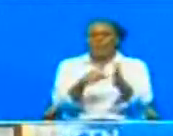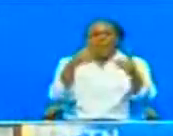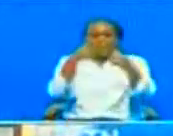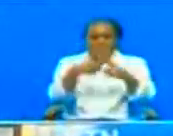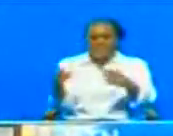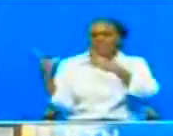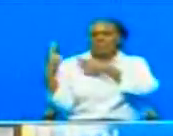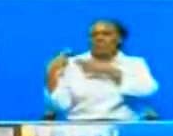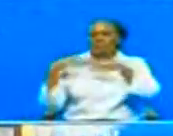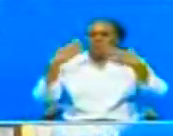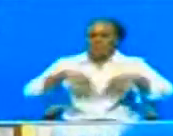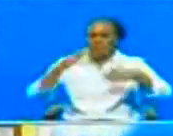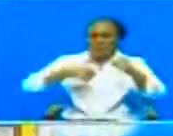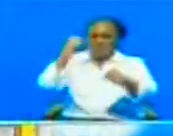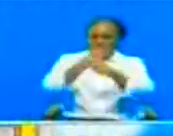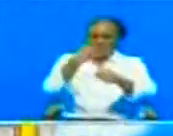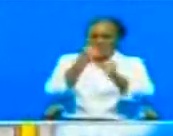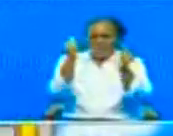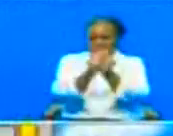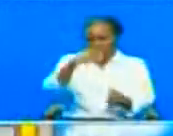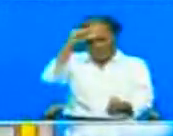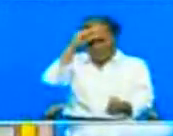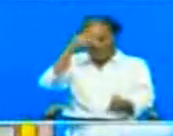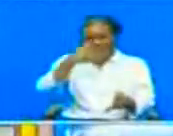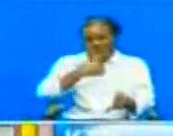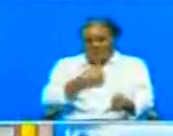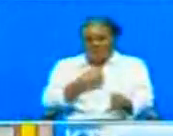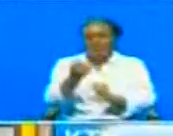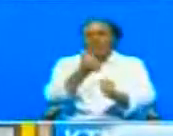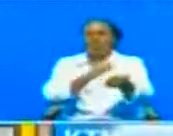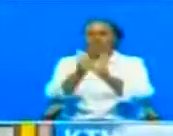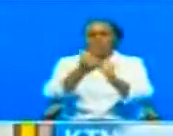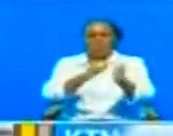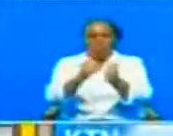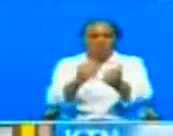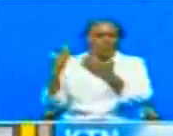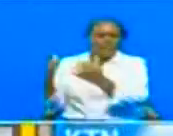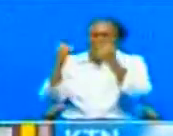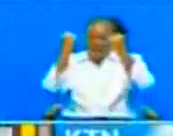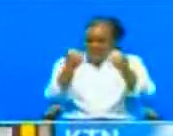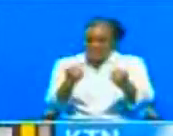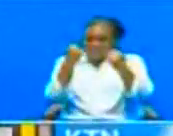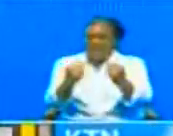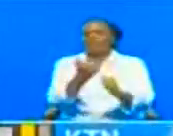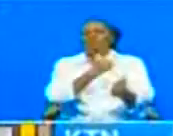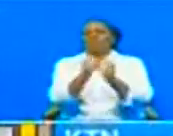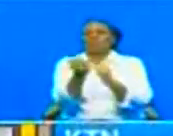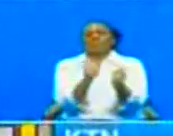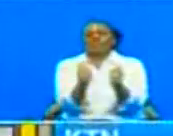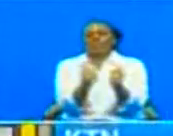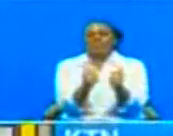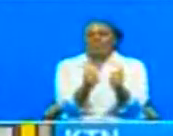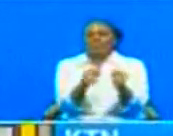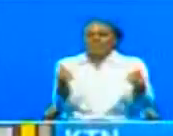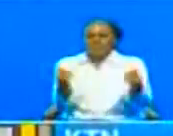stakeholders have been working with the government to have the country host what drivers then describe as the toughest rally on earth. The